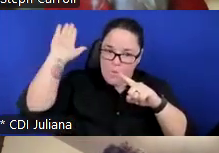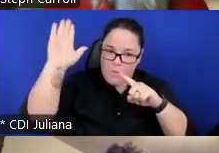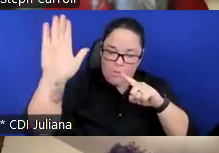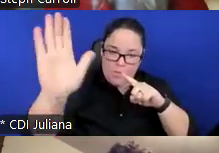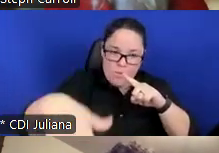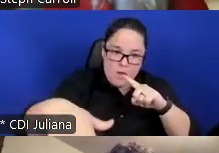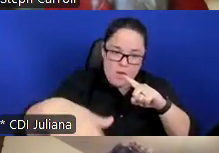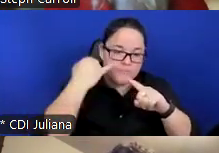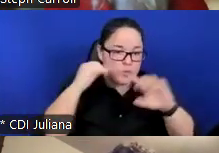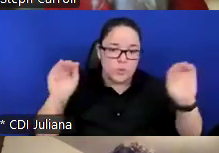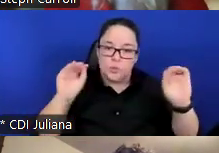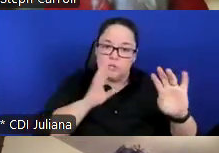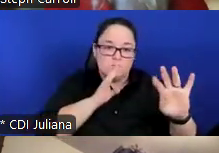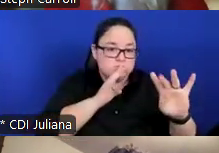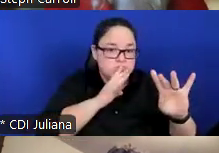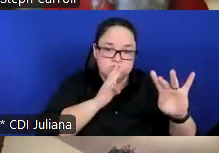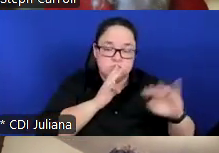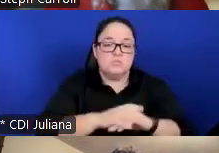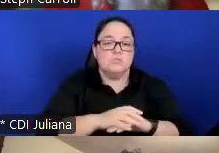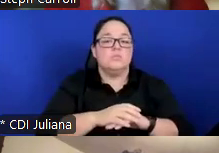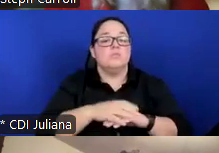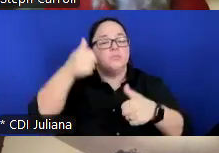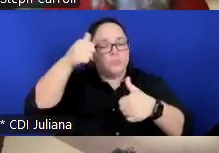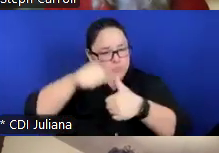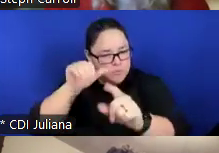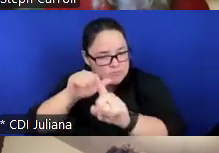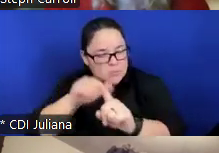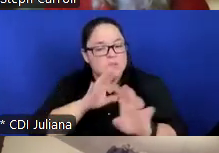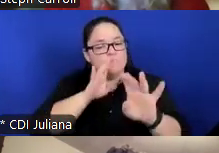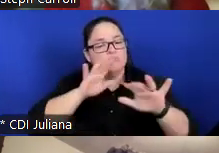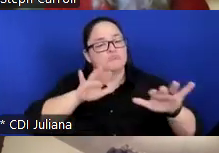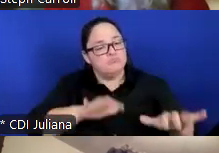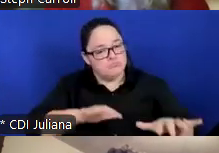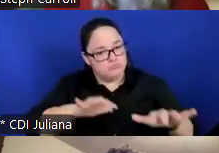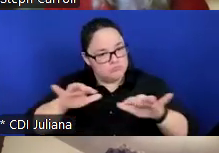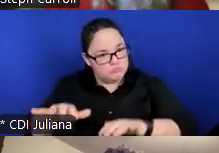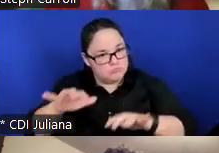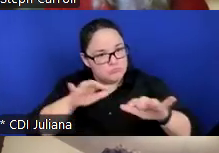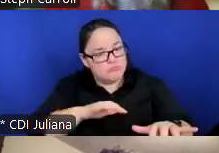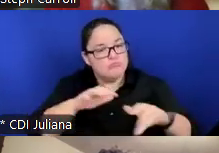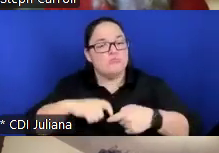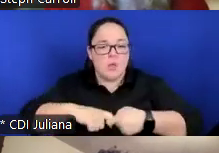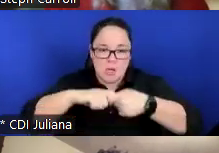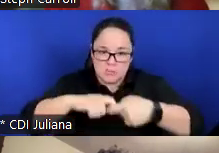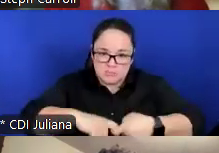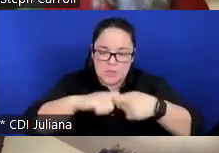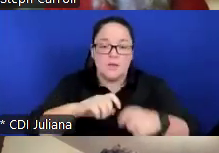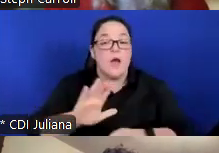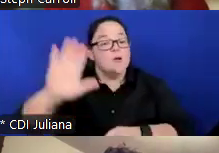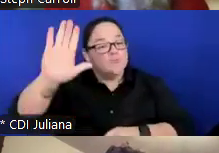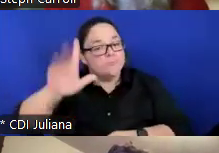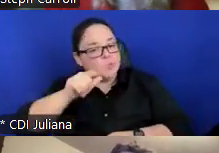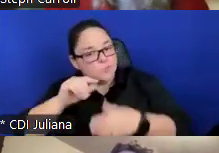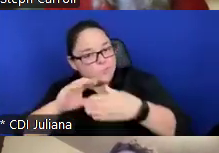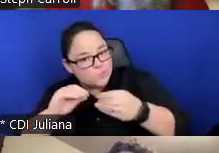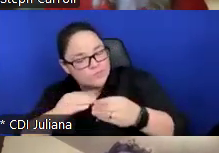nombre antes de hablar. Please say your name before Solamente una speaking. persona debe hablar a la vez. Only one person, please Y speak at a use la time, caja de chat para